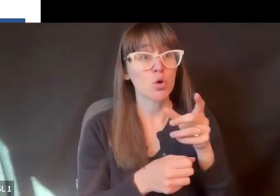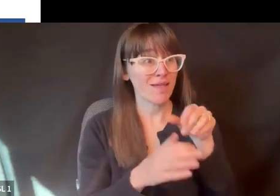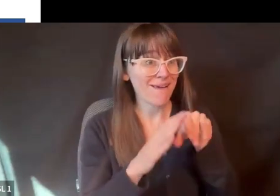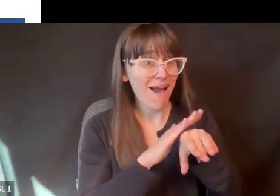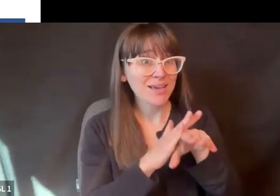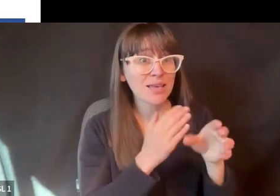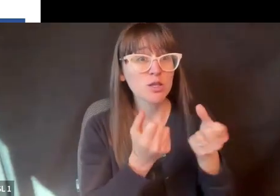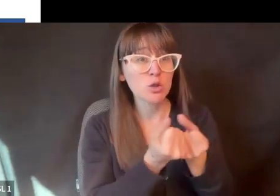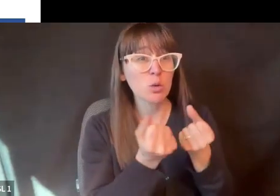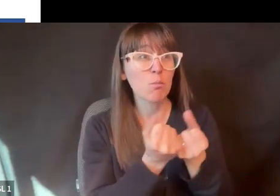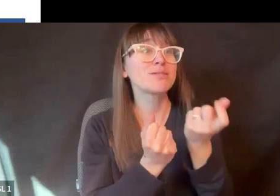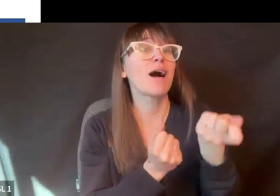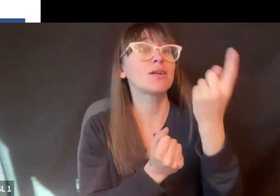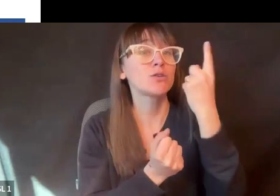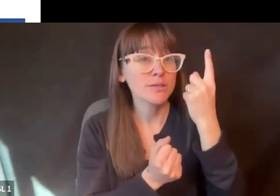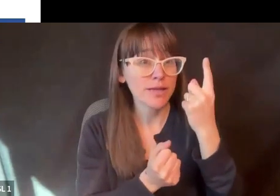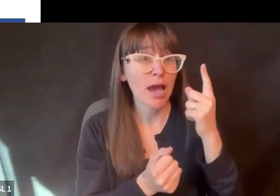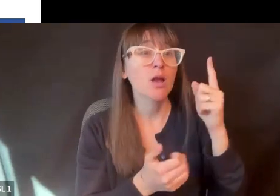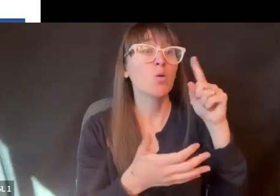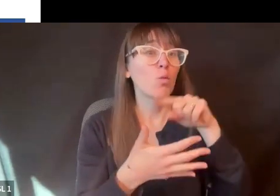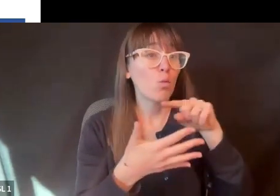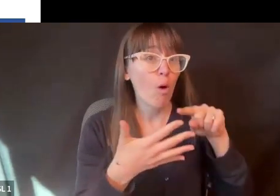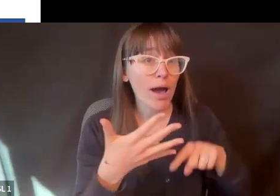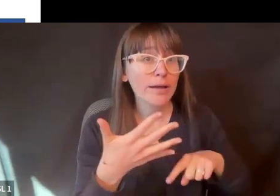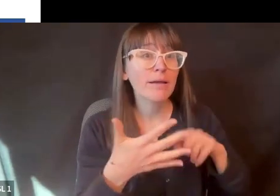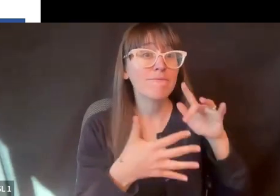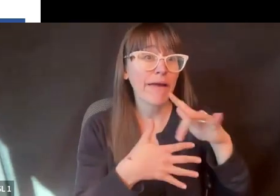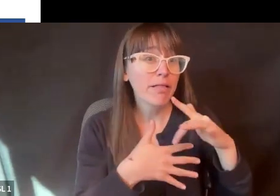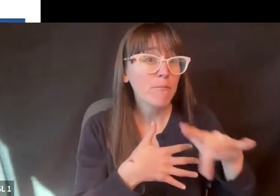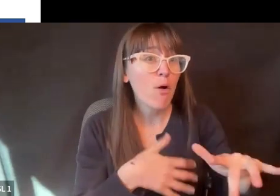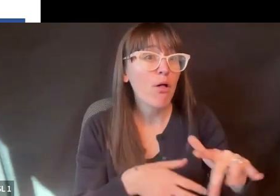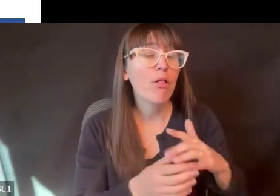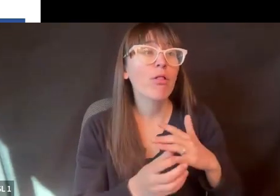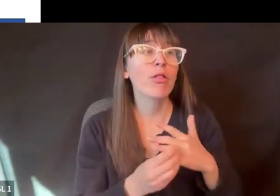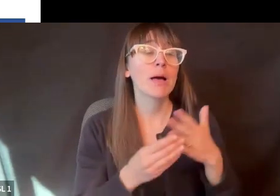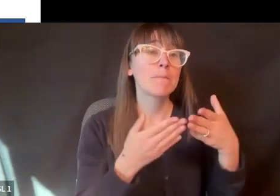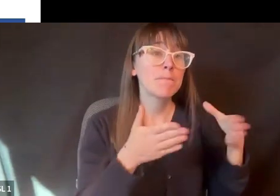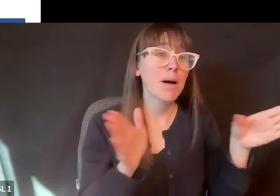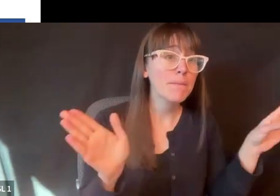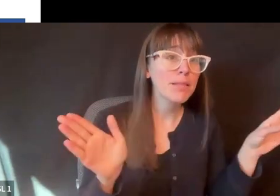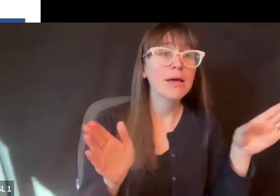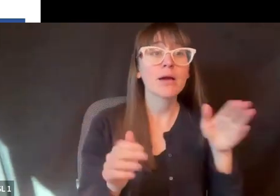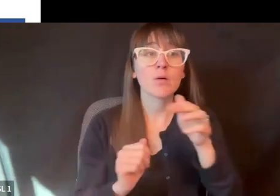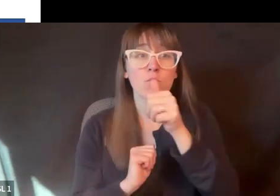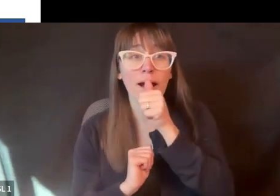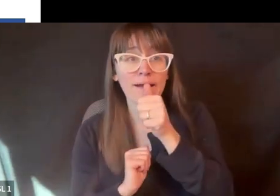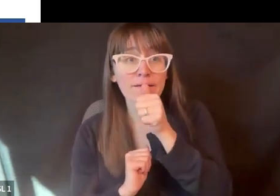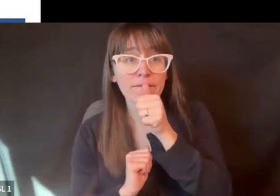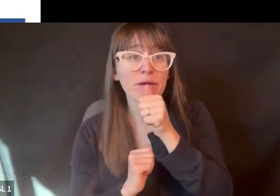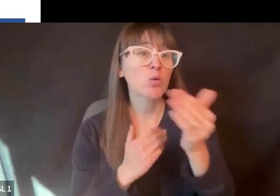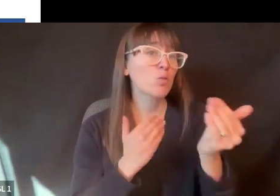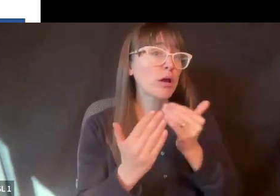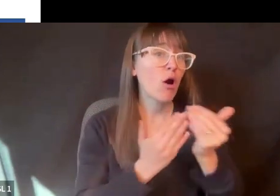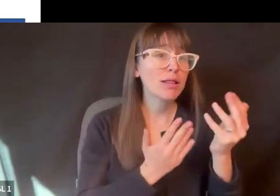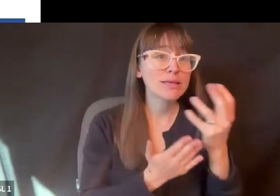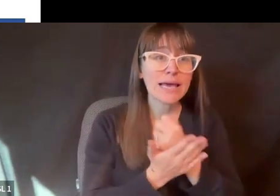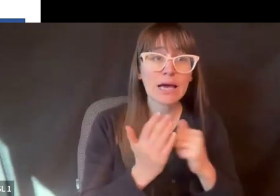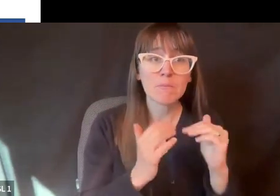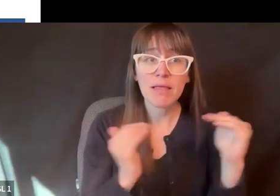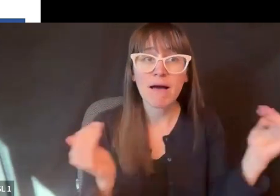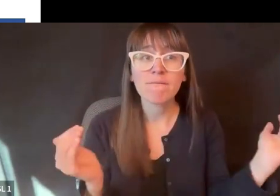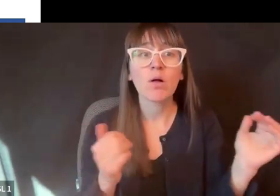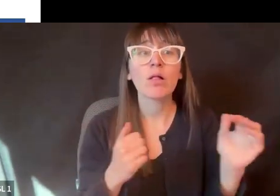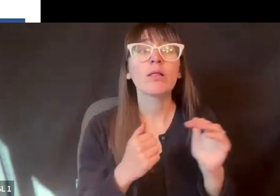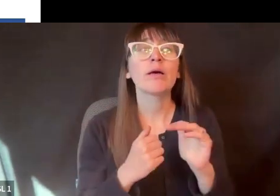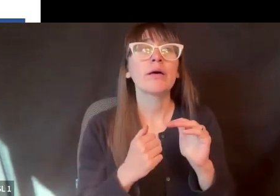get the support to understand what long-term services and supports are available, both public and private, regardless of